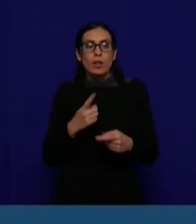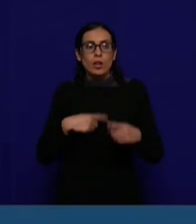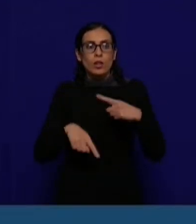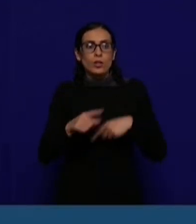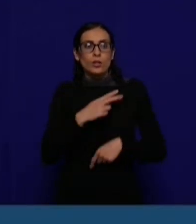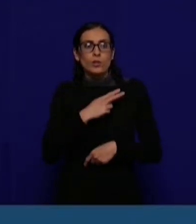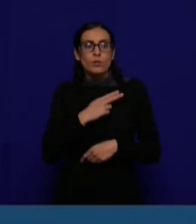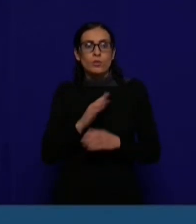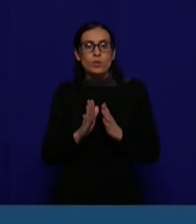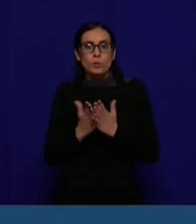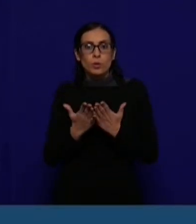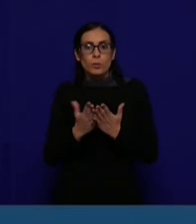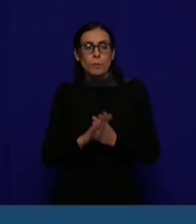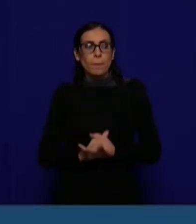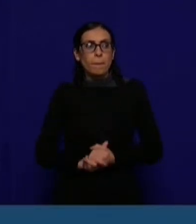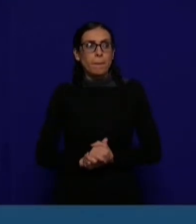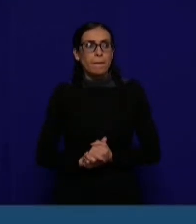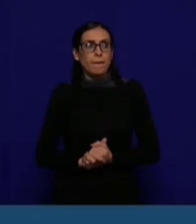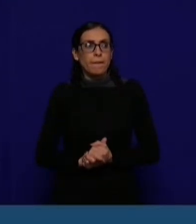Newsbook?